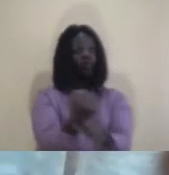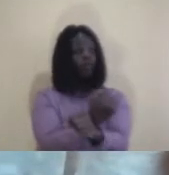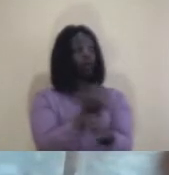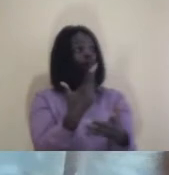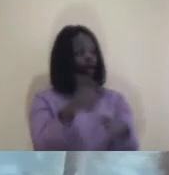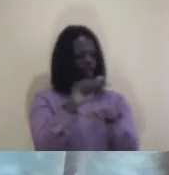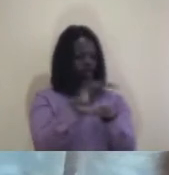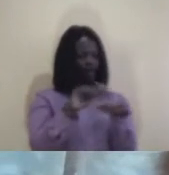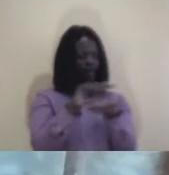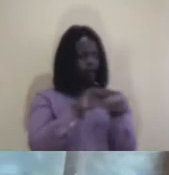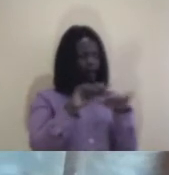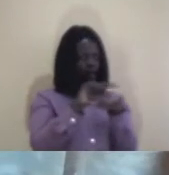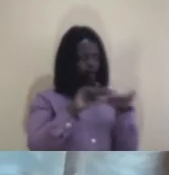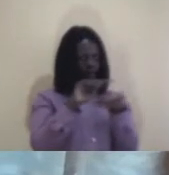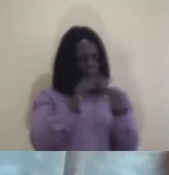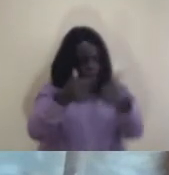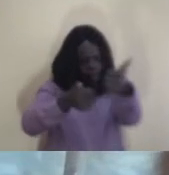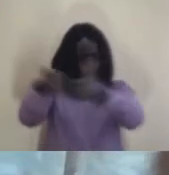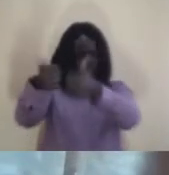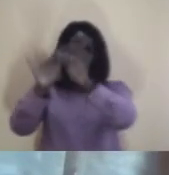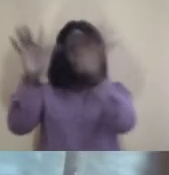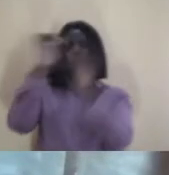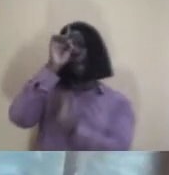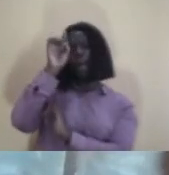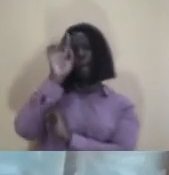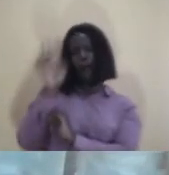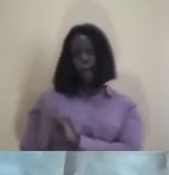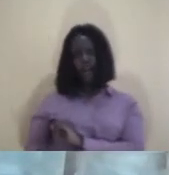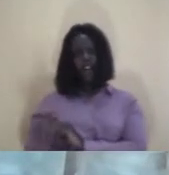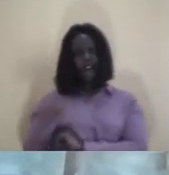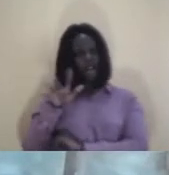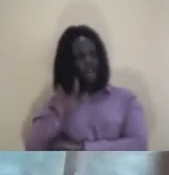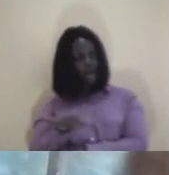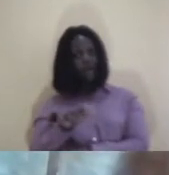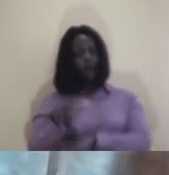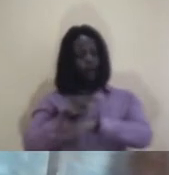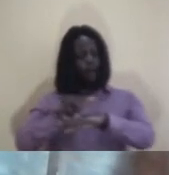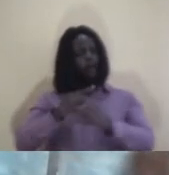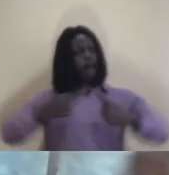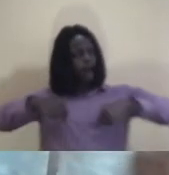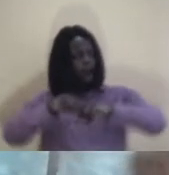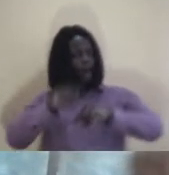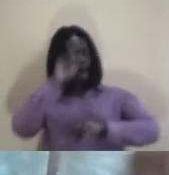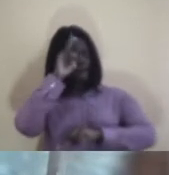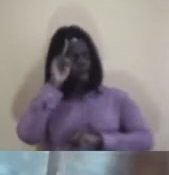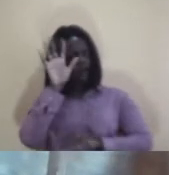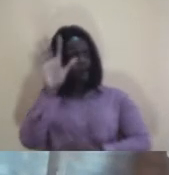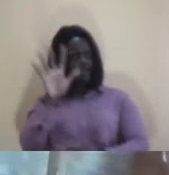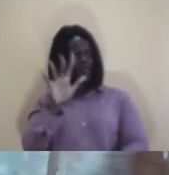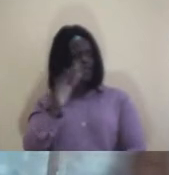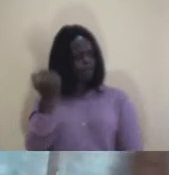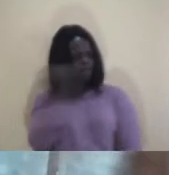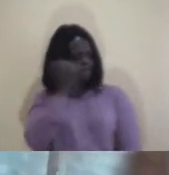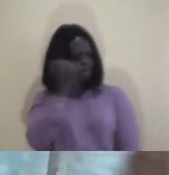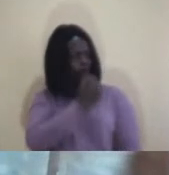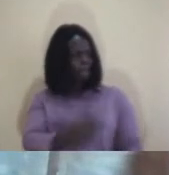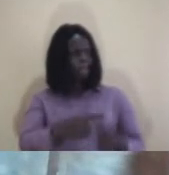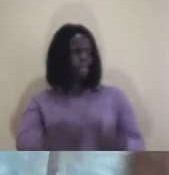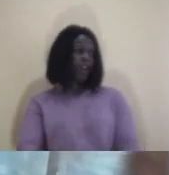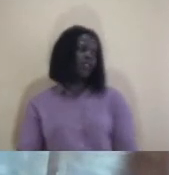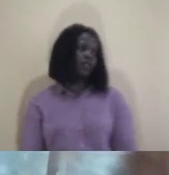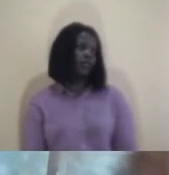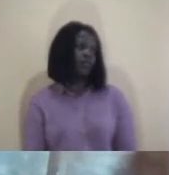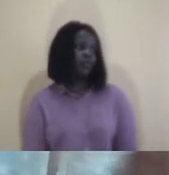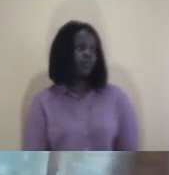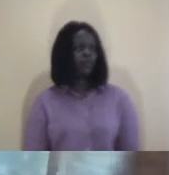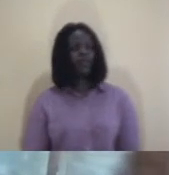expropriation of land without compensation. Siyawufuna umhlaba wethu, and we are not apologetic about that.